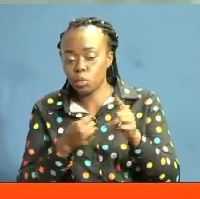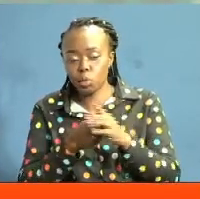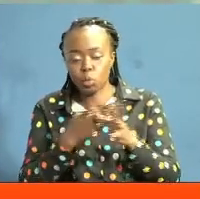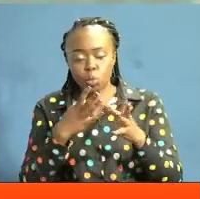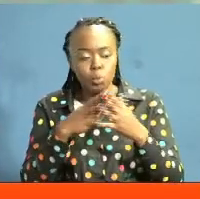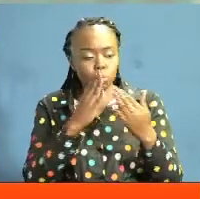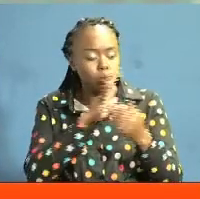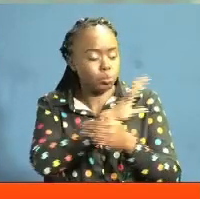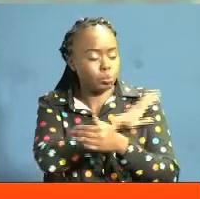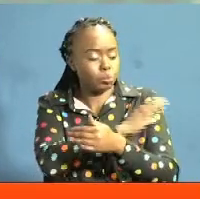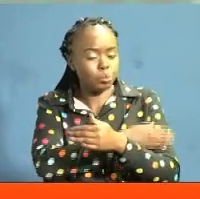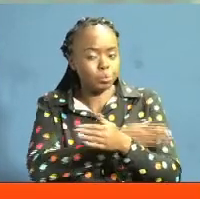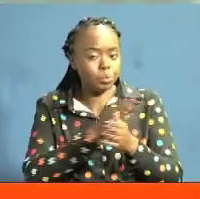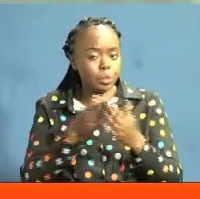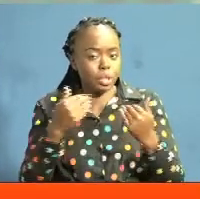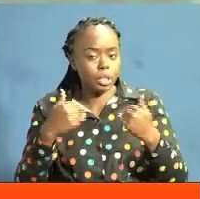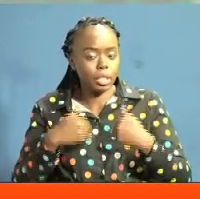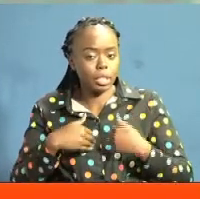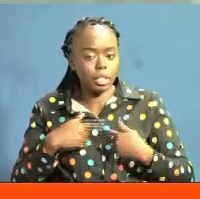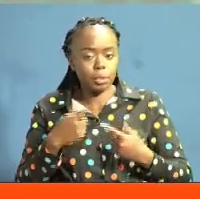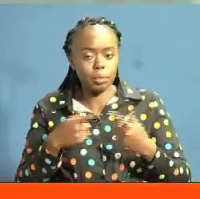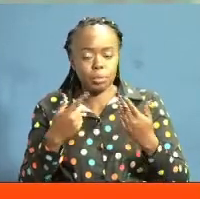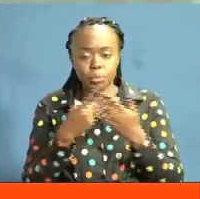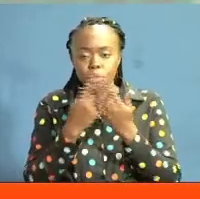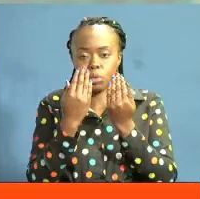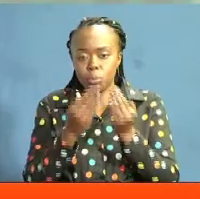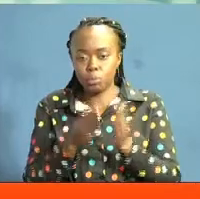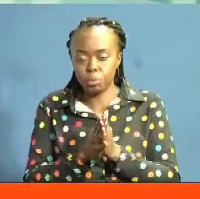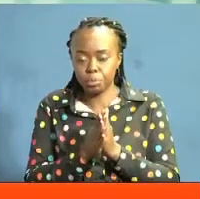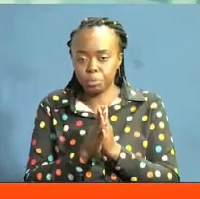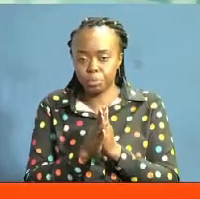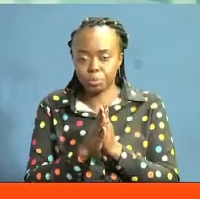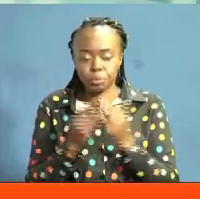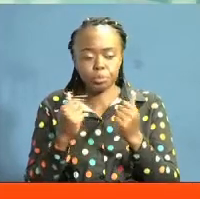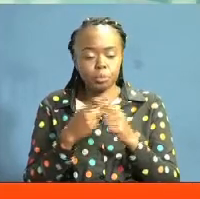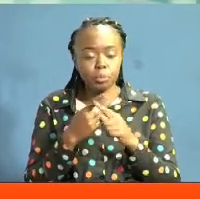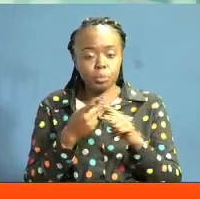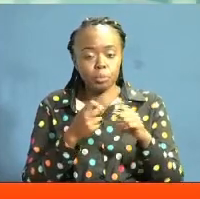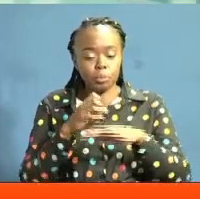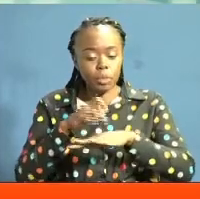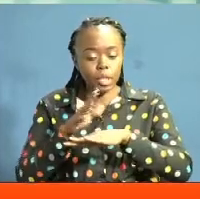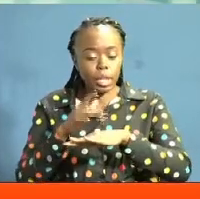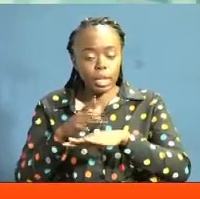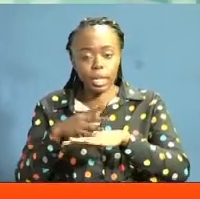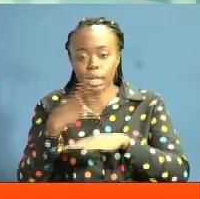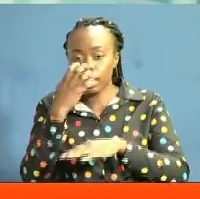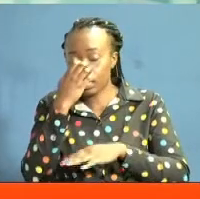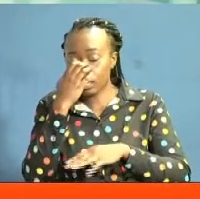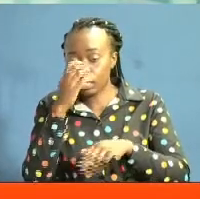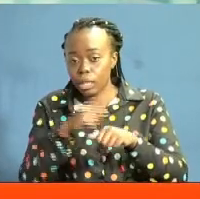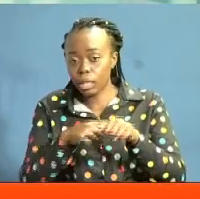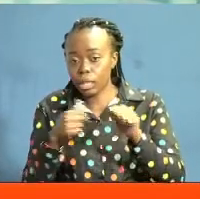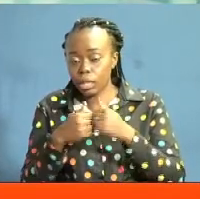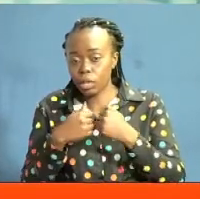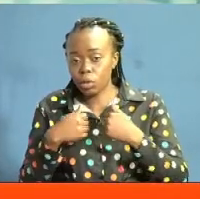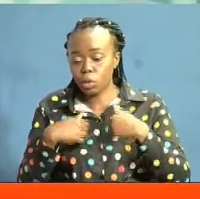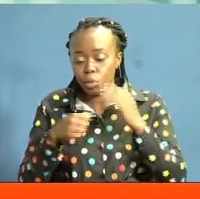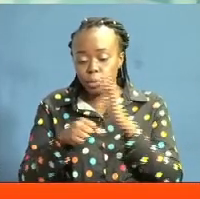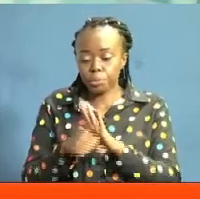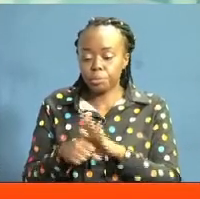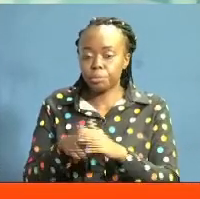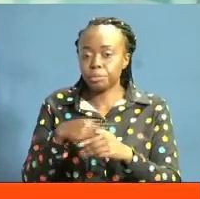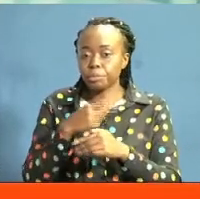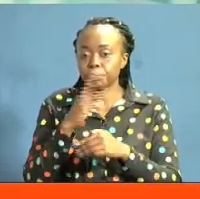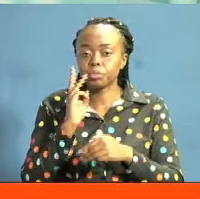character for a child or a teenager? Thank you. At a very early age, when a child is facing rejection, mm-hmm.